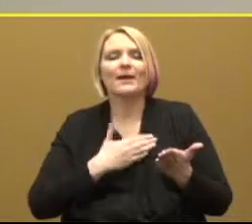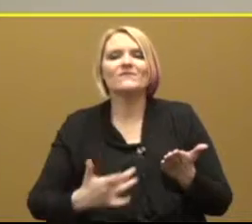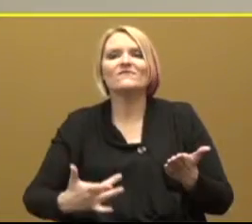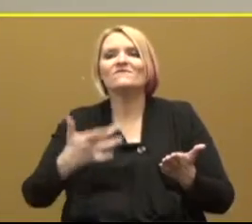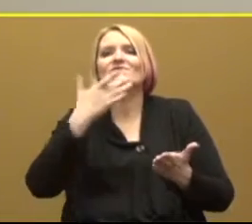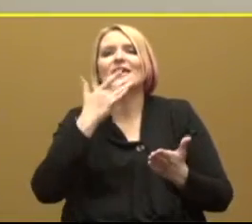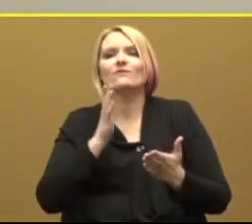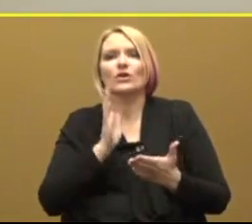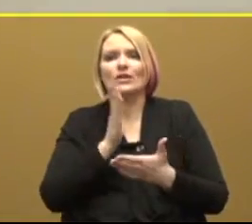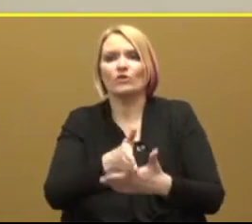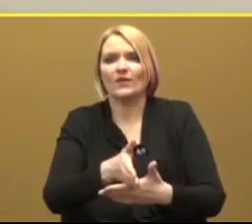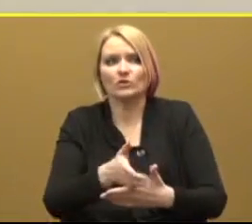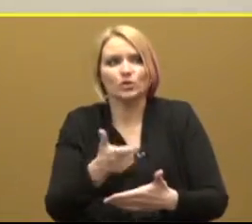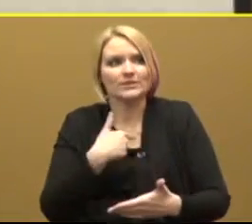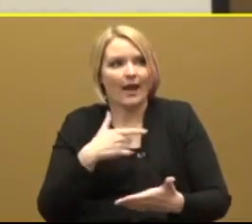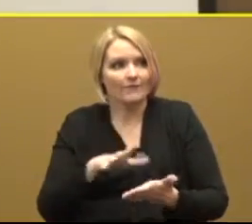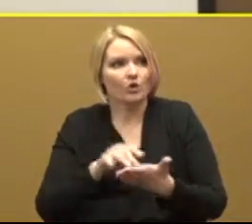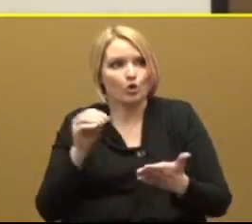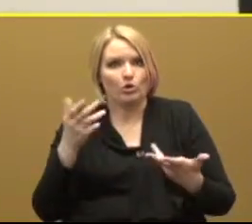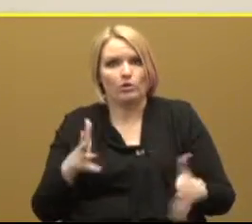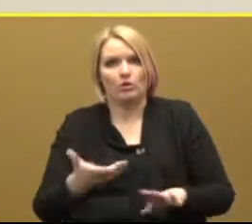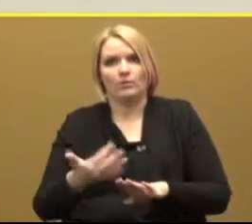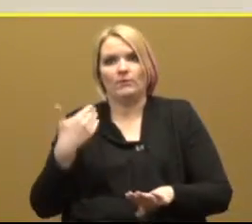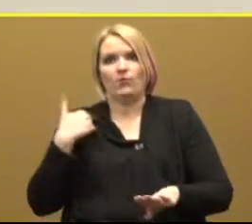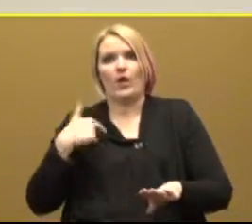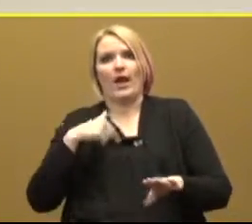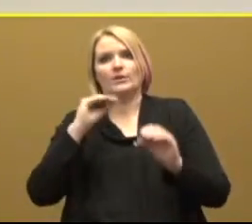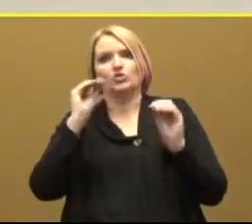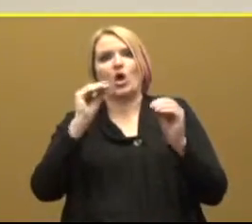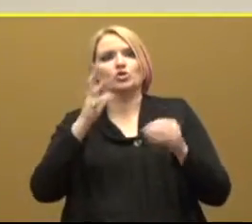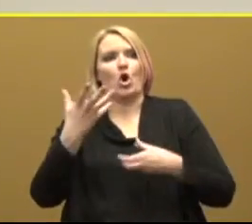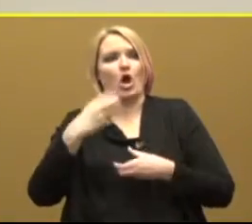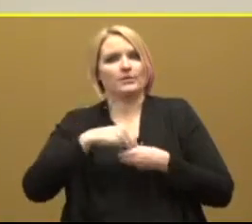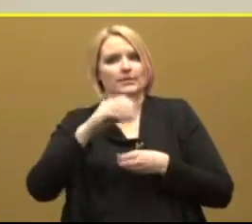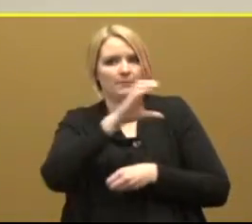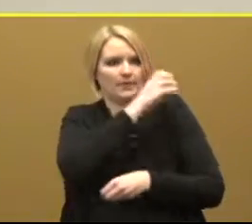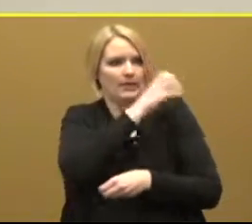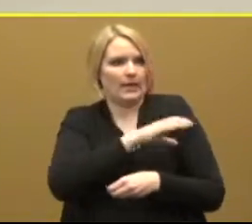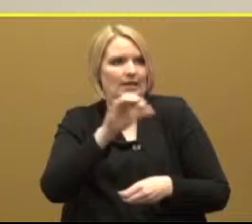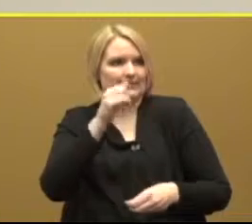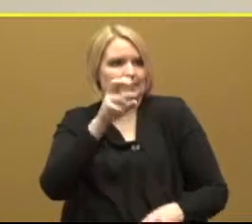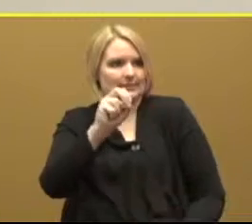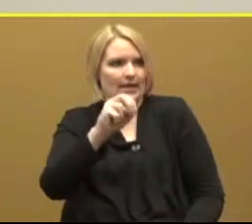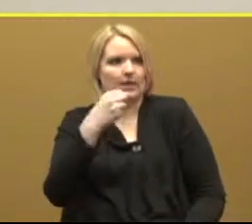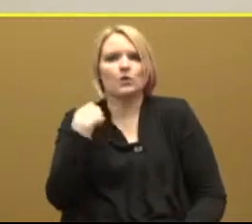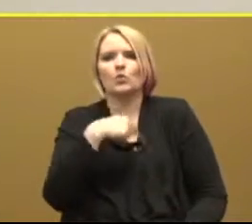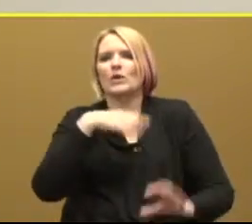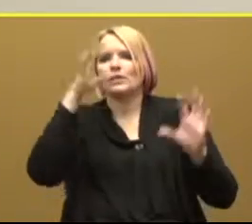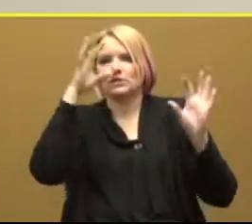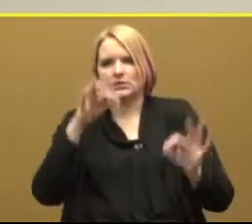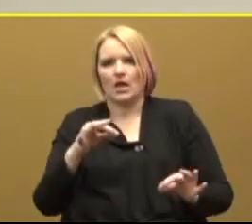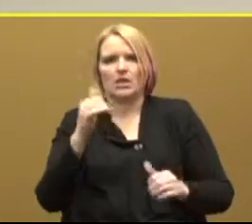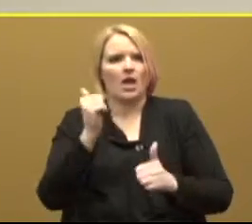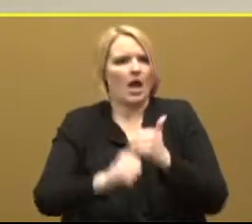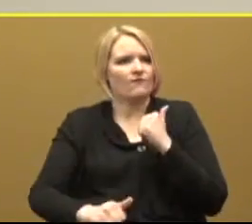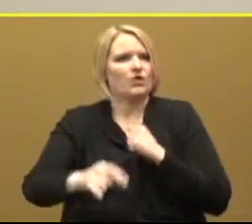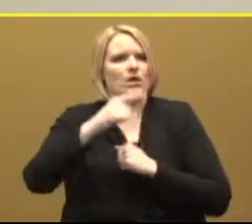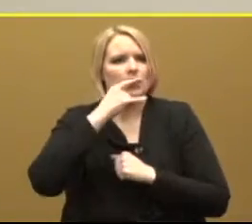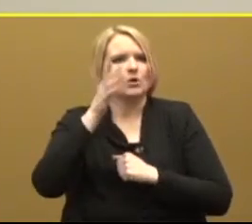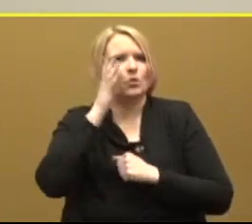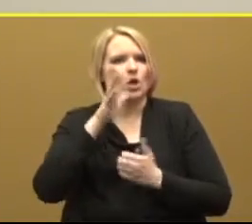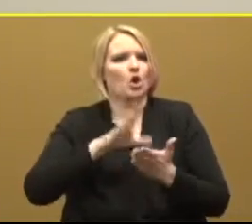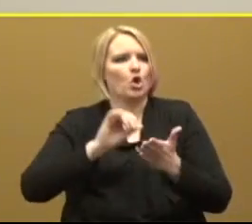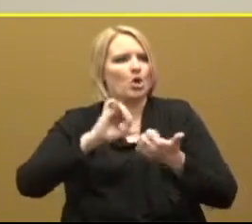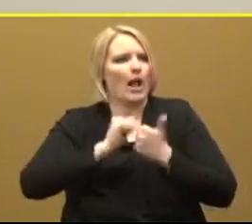favorite interventions that I learned about when I taught at the autism clinic in Cincinnati. We decided every kid will learn to